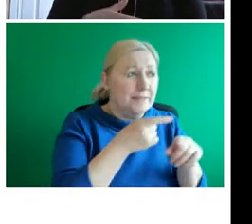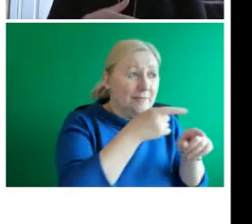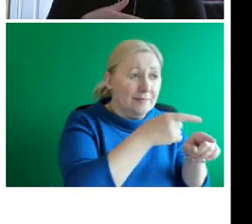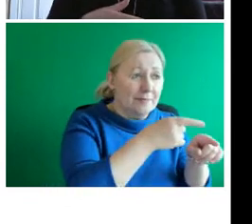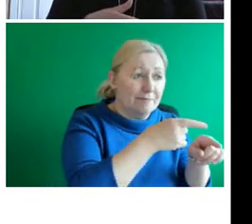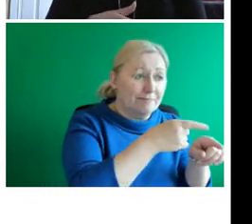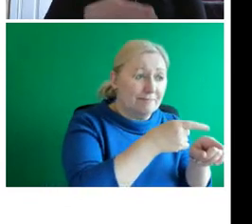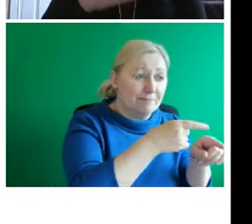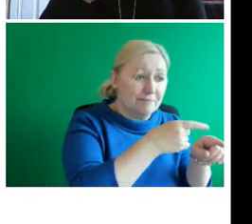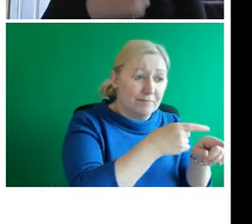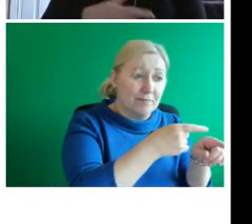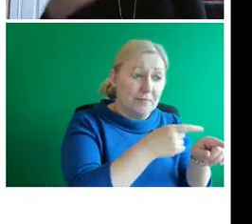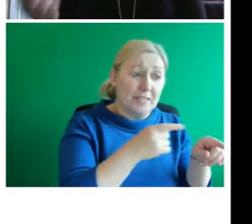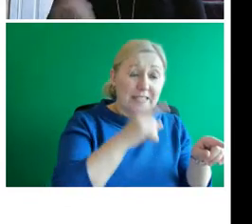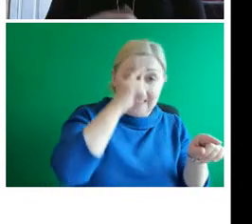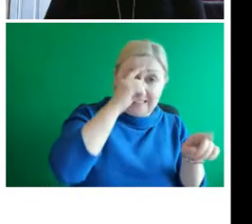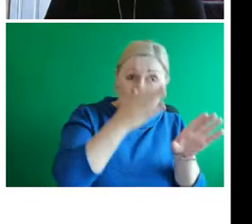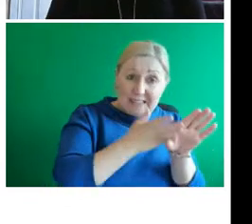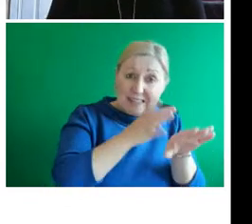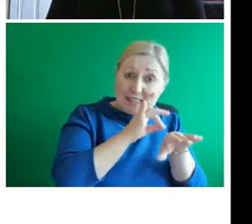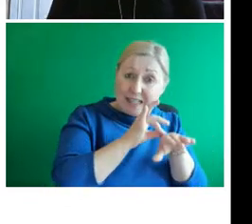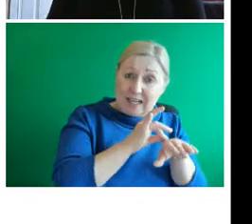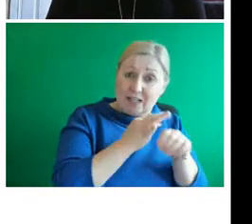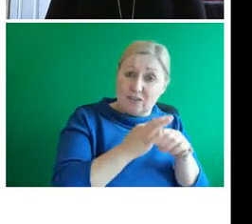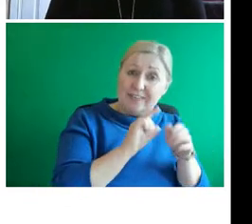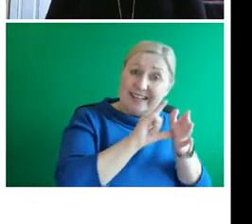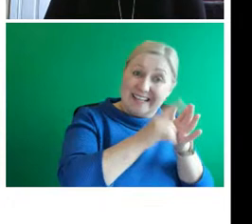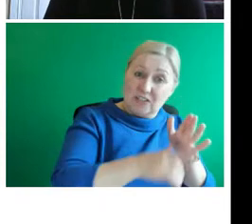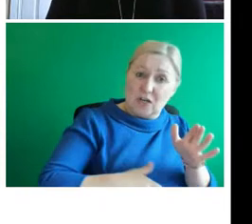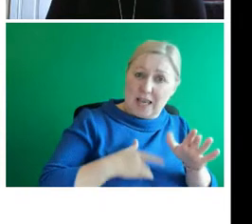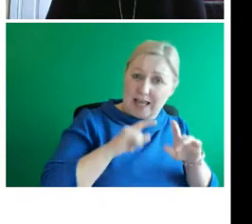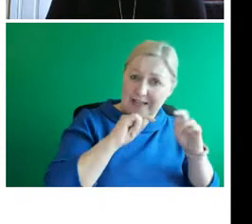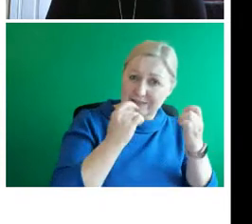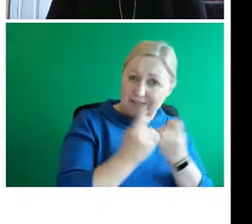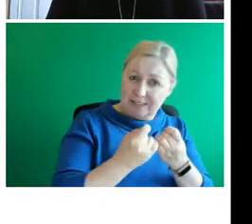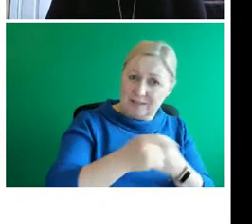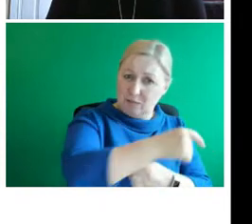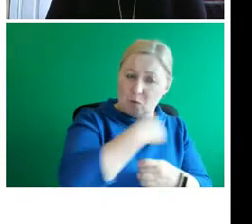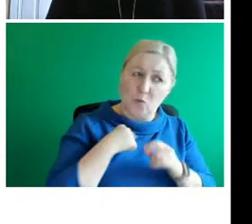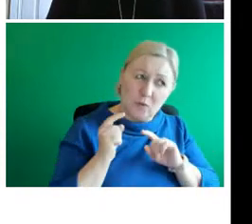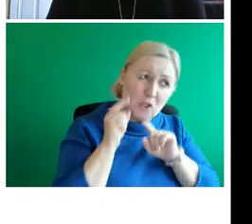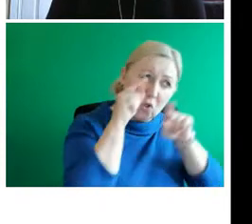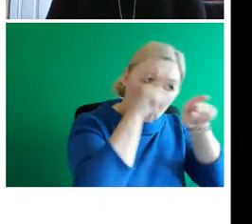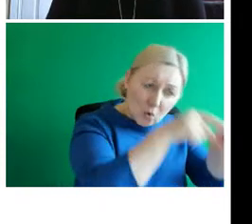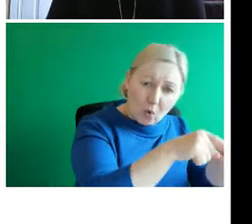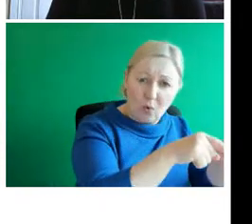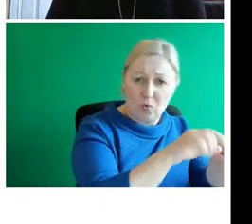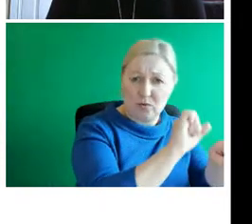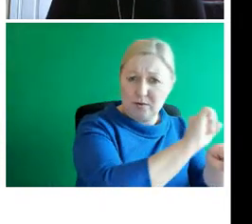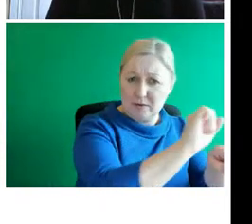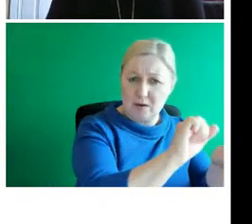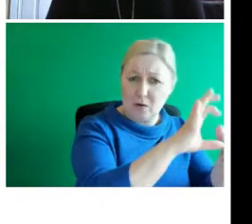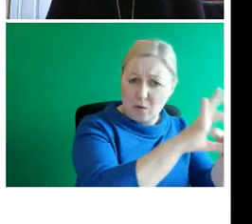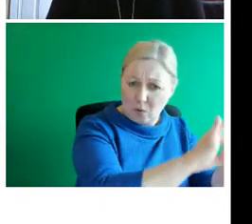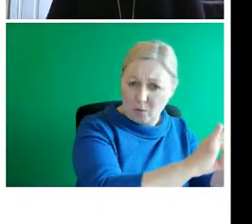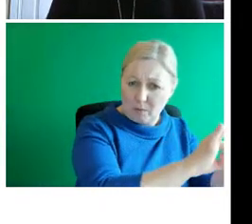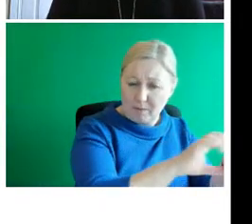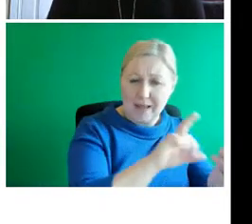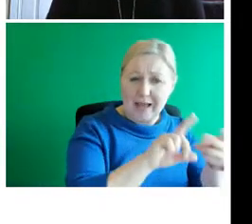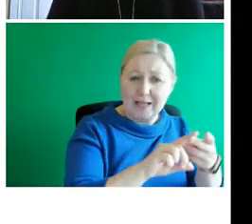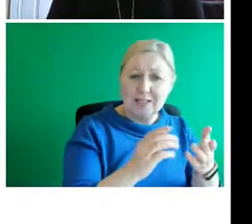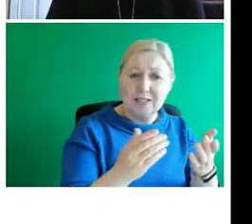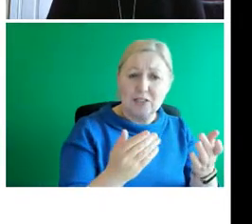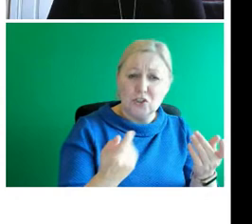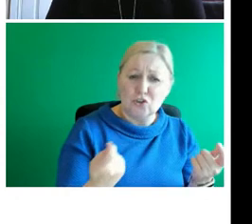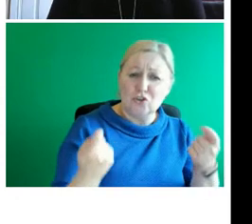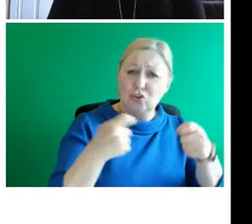a psychiatry of later life team, we bring the care to the patient. We also have a much higher degree of shared care with other medical specialties. So